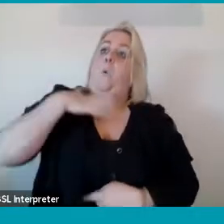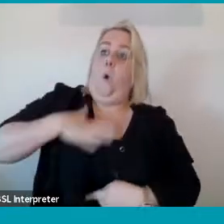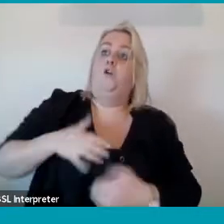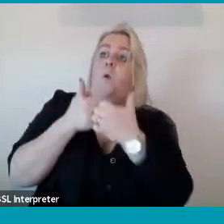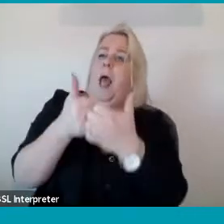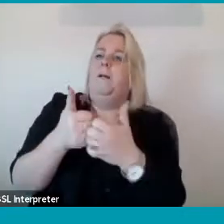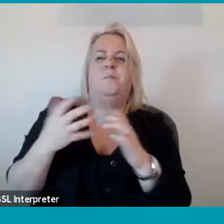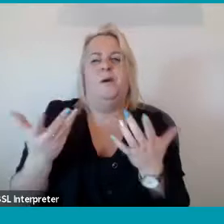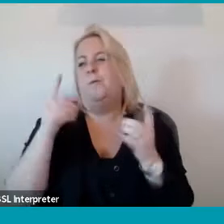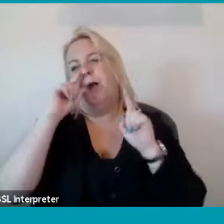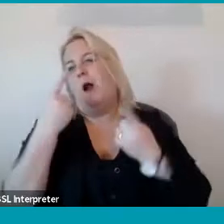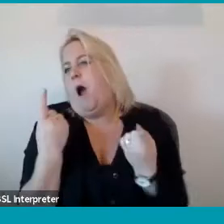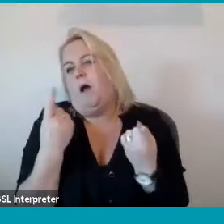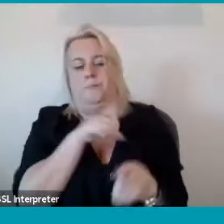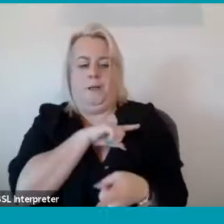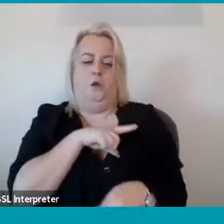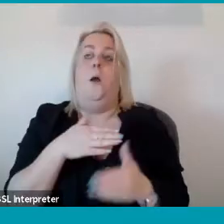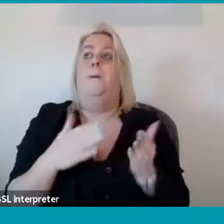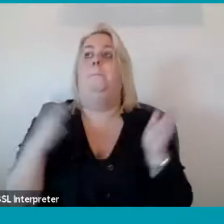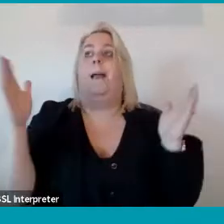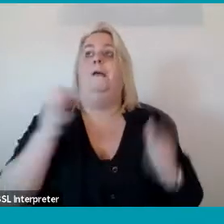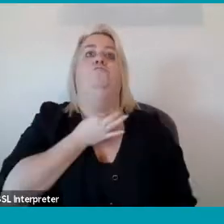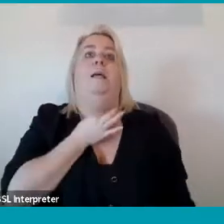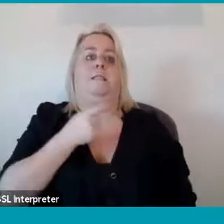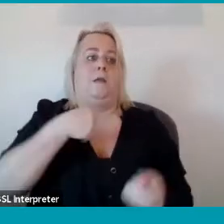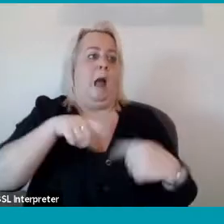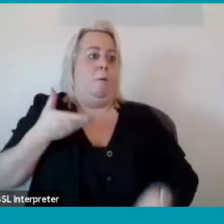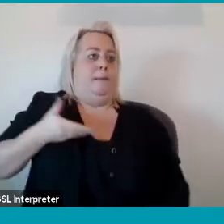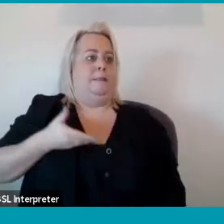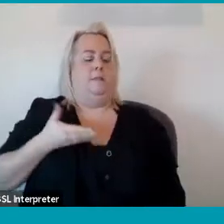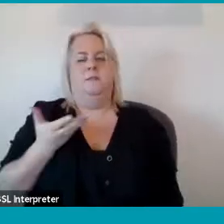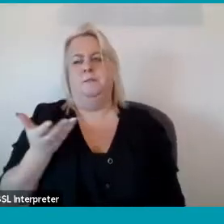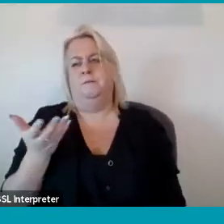risk for us, and it's just not something that we should be thinking about.